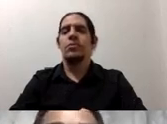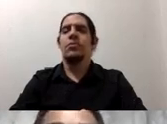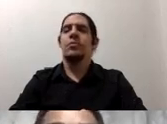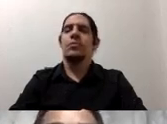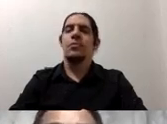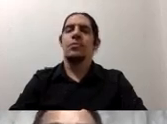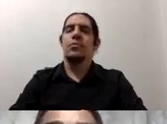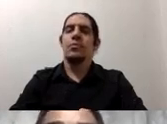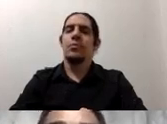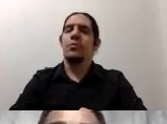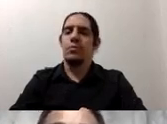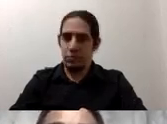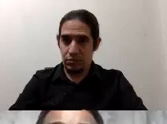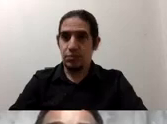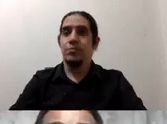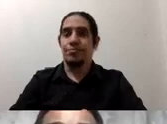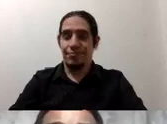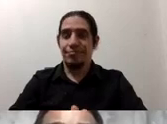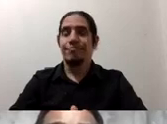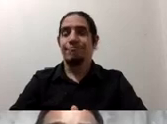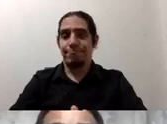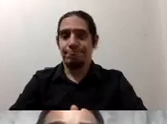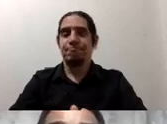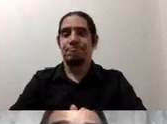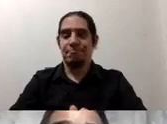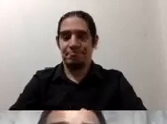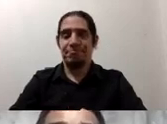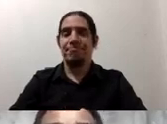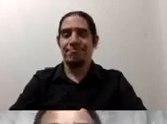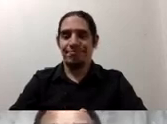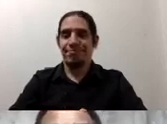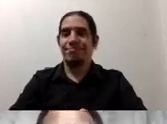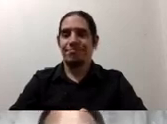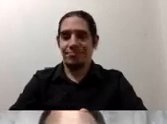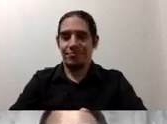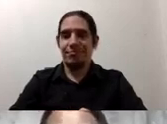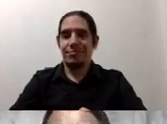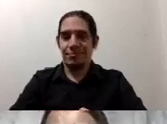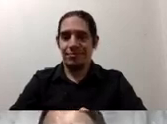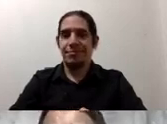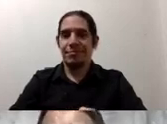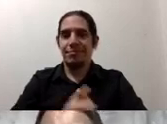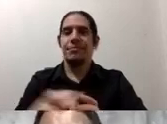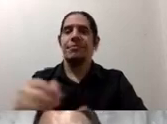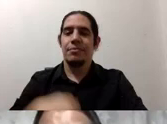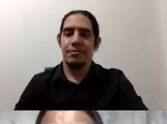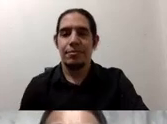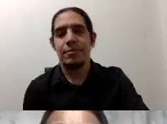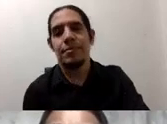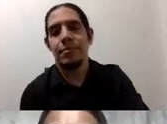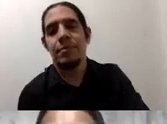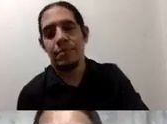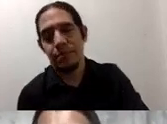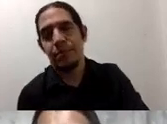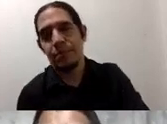expressed positive attitudes towards the use of non-standard English. It has been meaningful to learn and to teach non-standard English inside